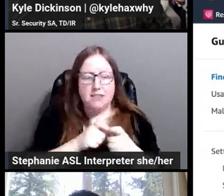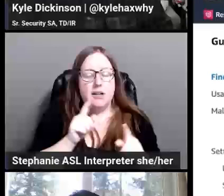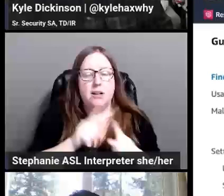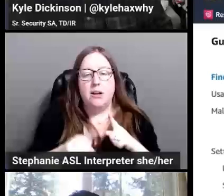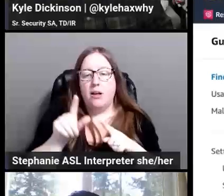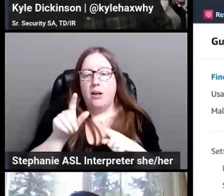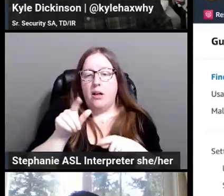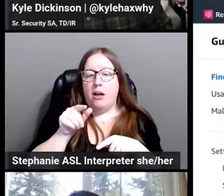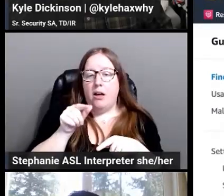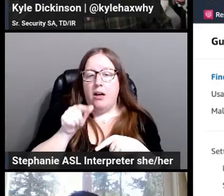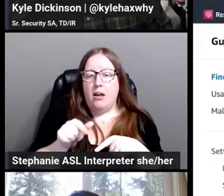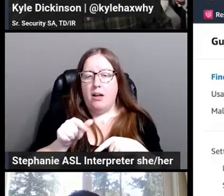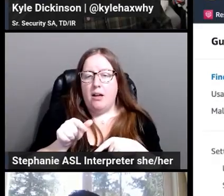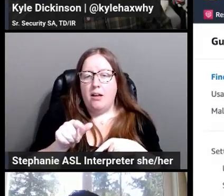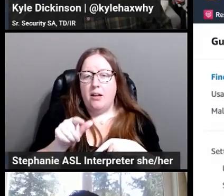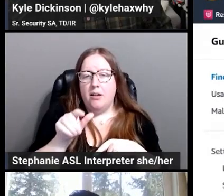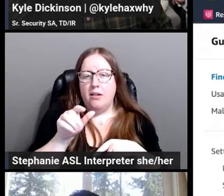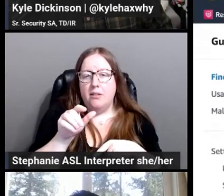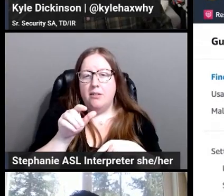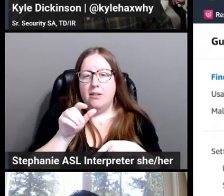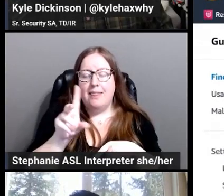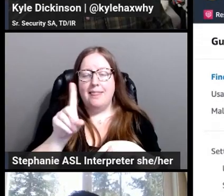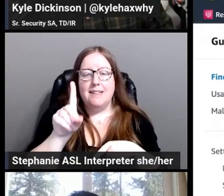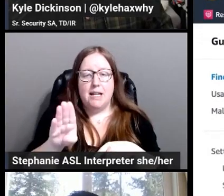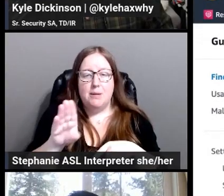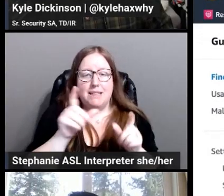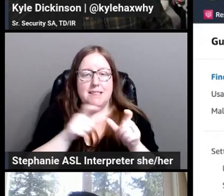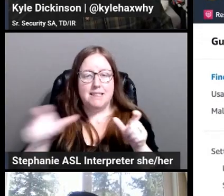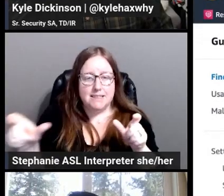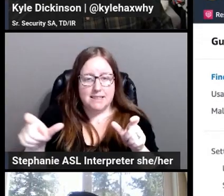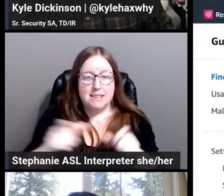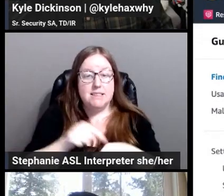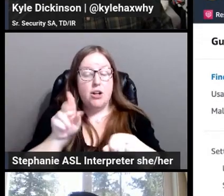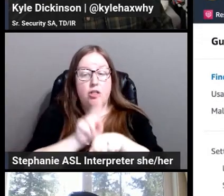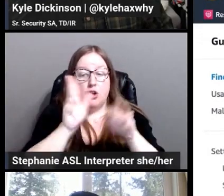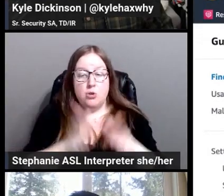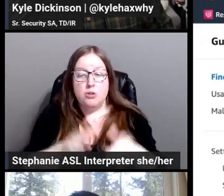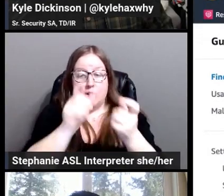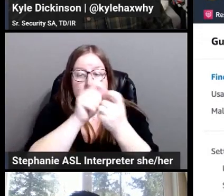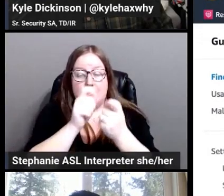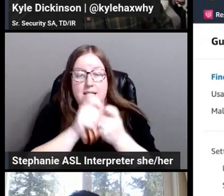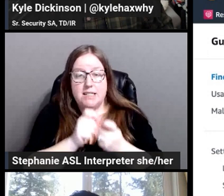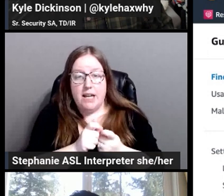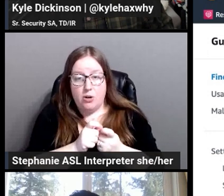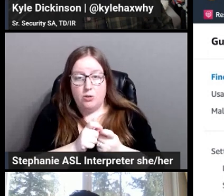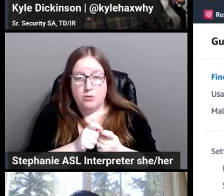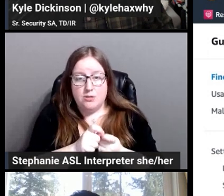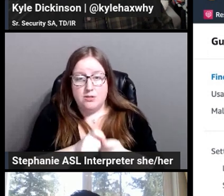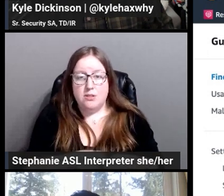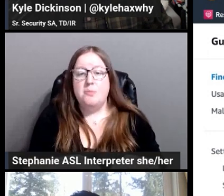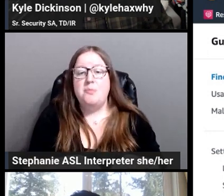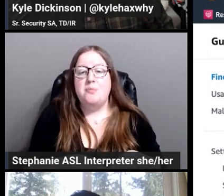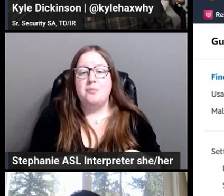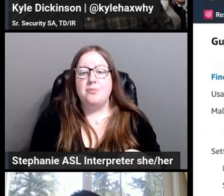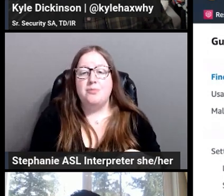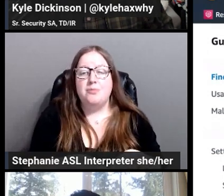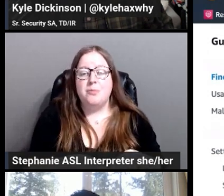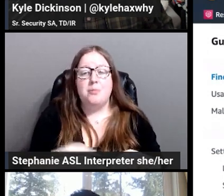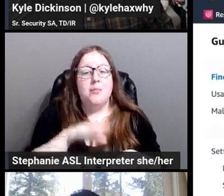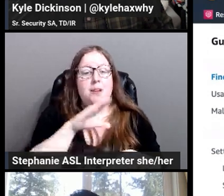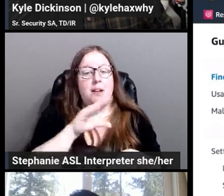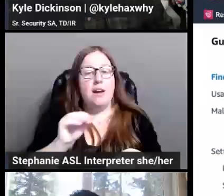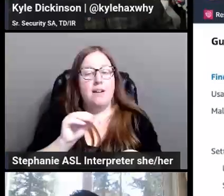of the database instance, the database user detail as well, who logged in. And also it